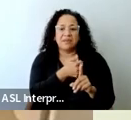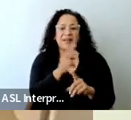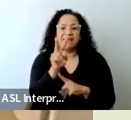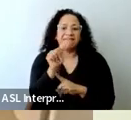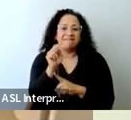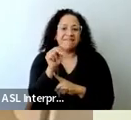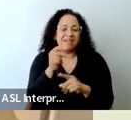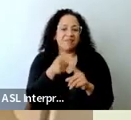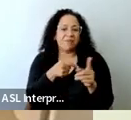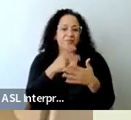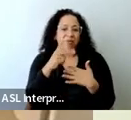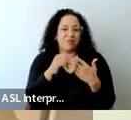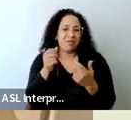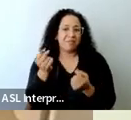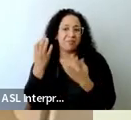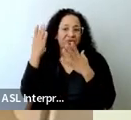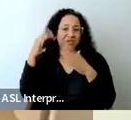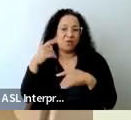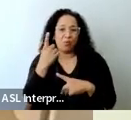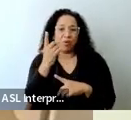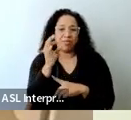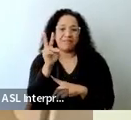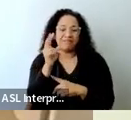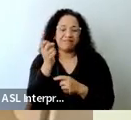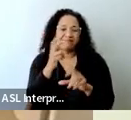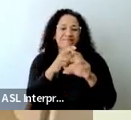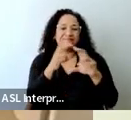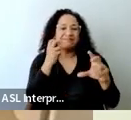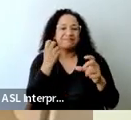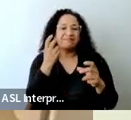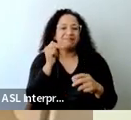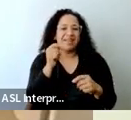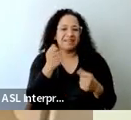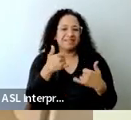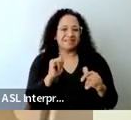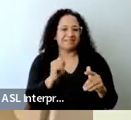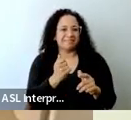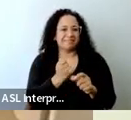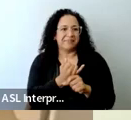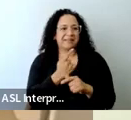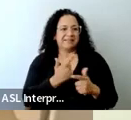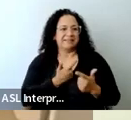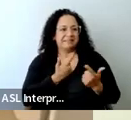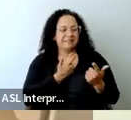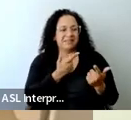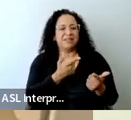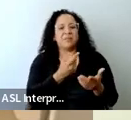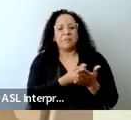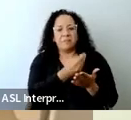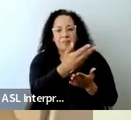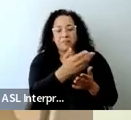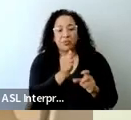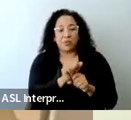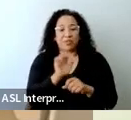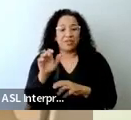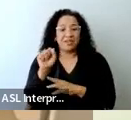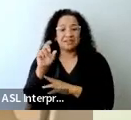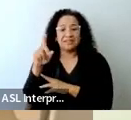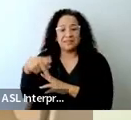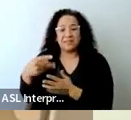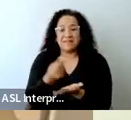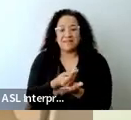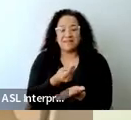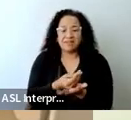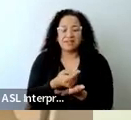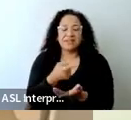the program that had burned down, one of the vans that wasn't lost. And with their self-determination